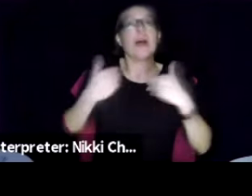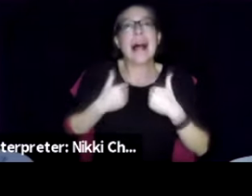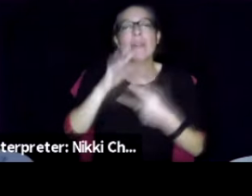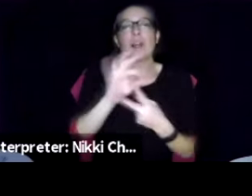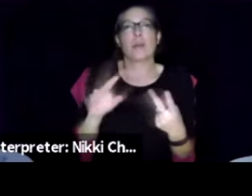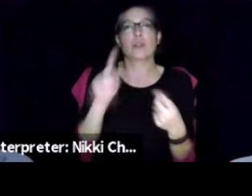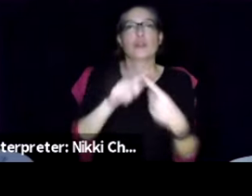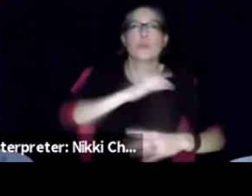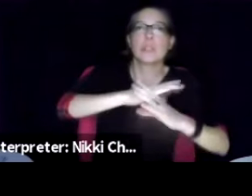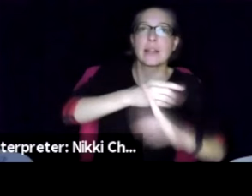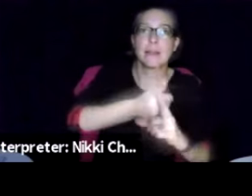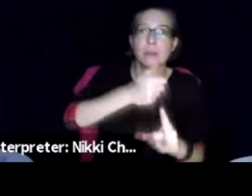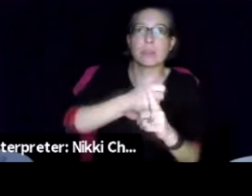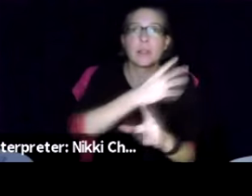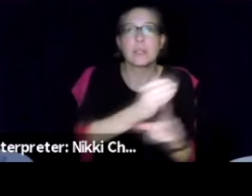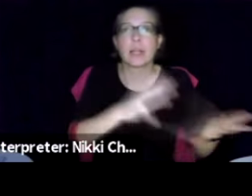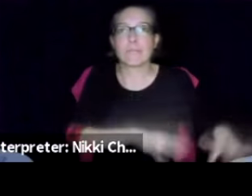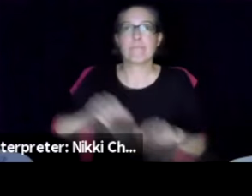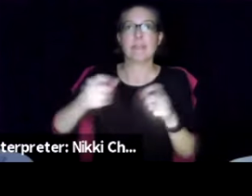of their own sexual and reproductive health.